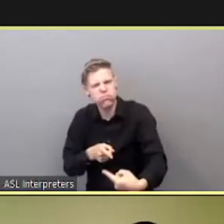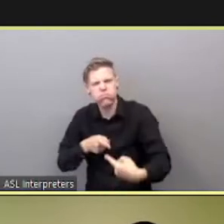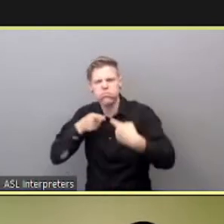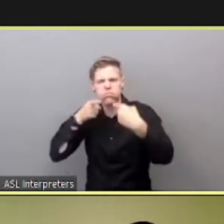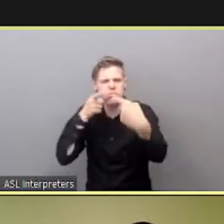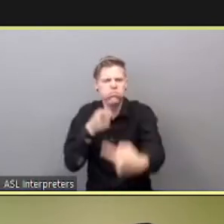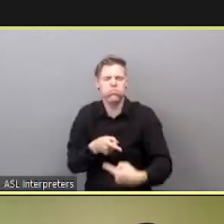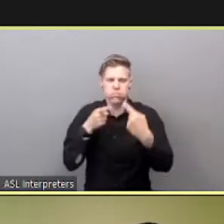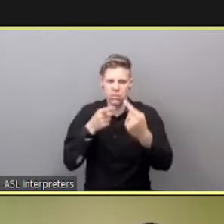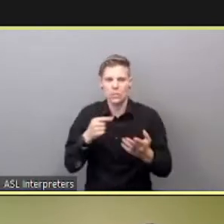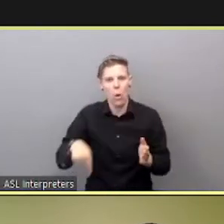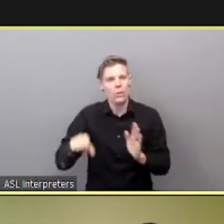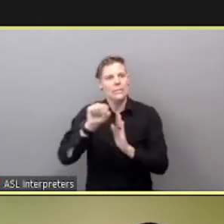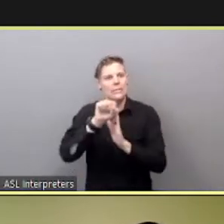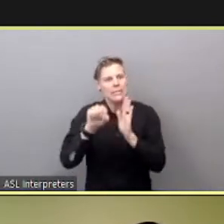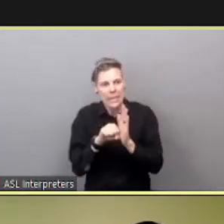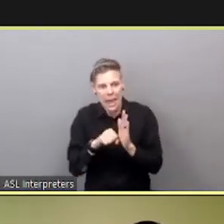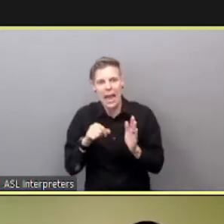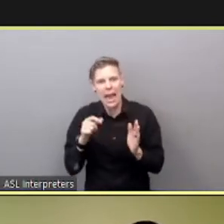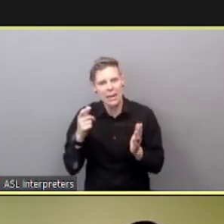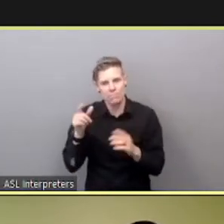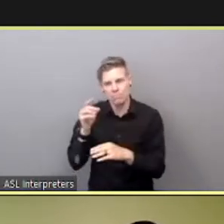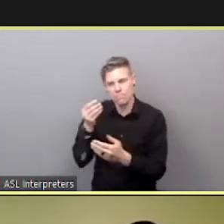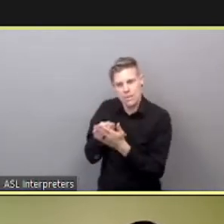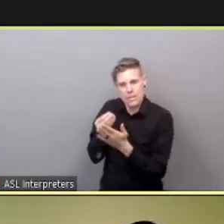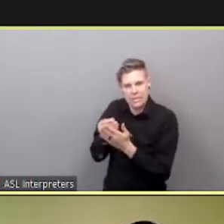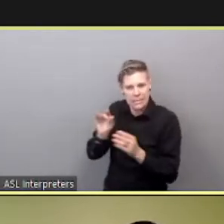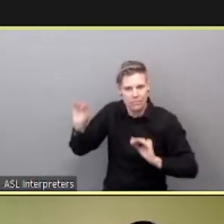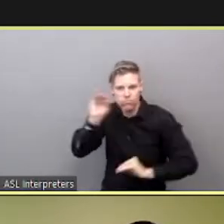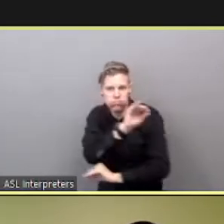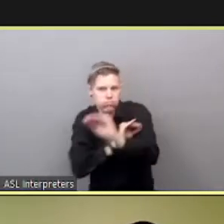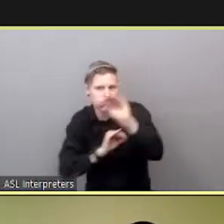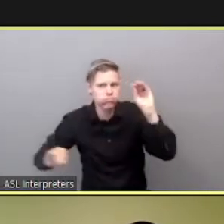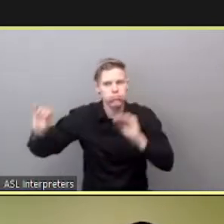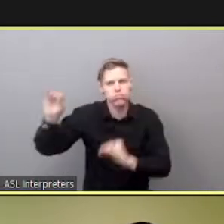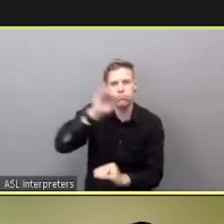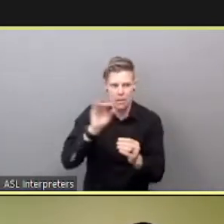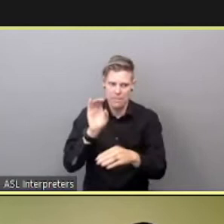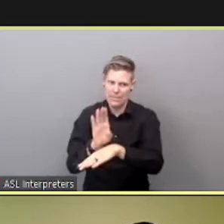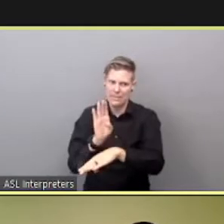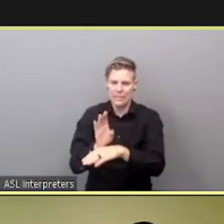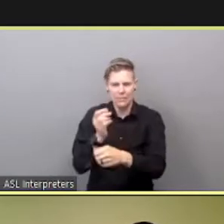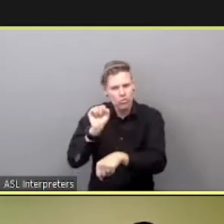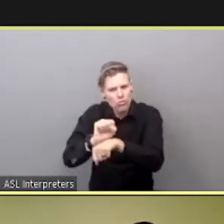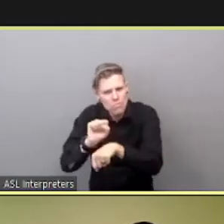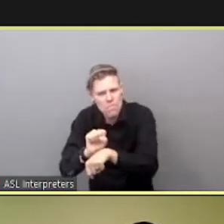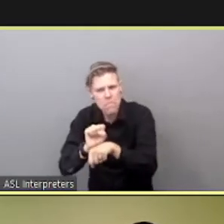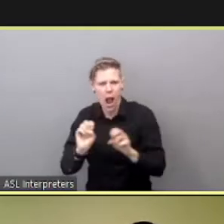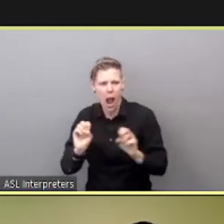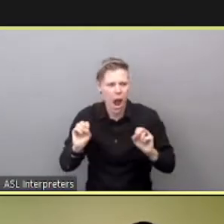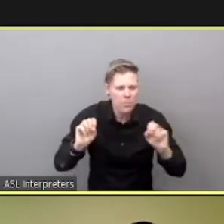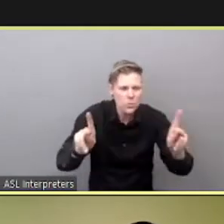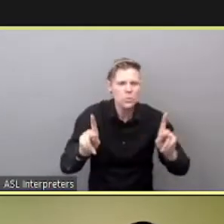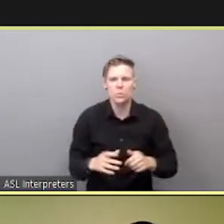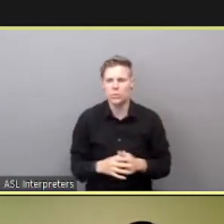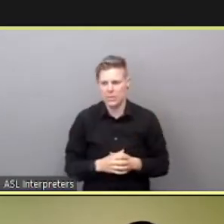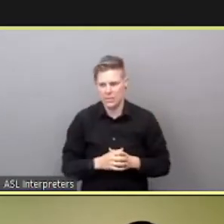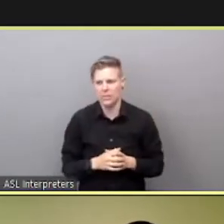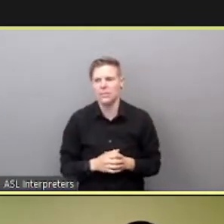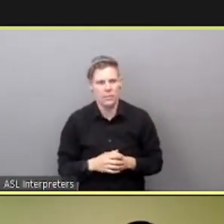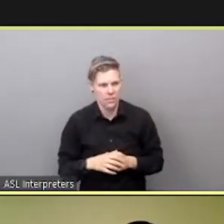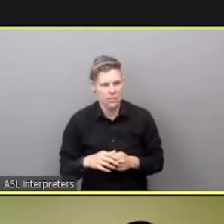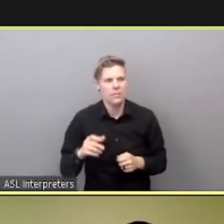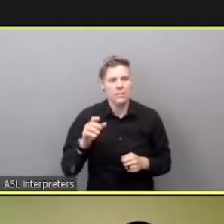in terms of industries that are providing jobs. For example, the 2009 recession in terms of total employment